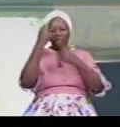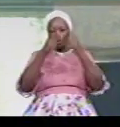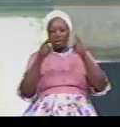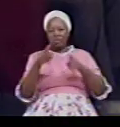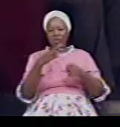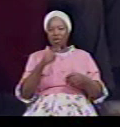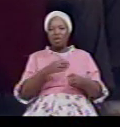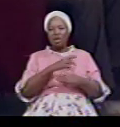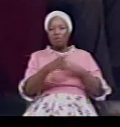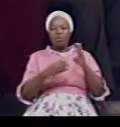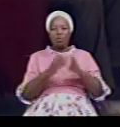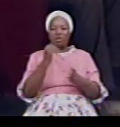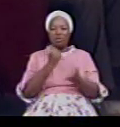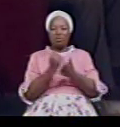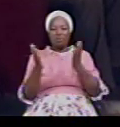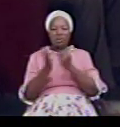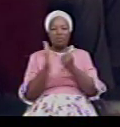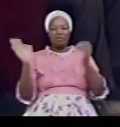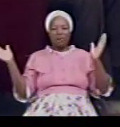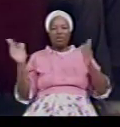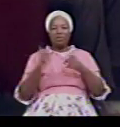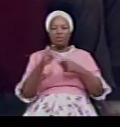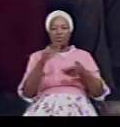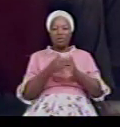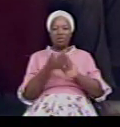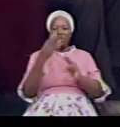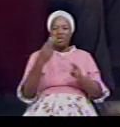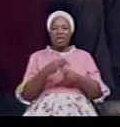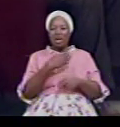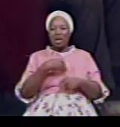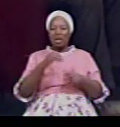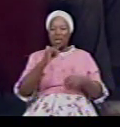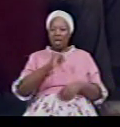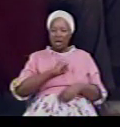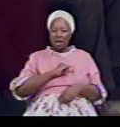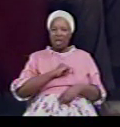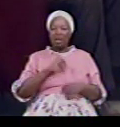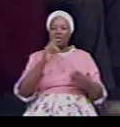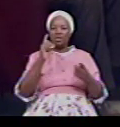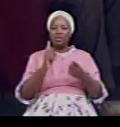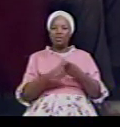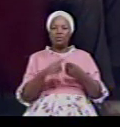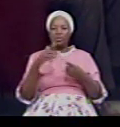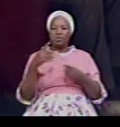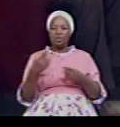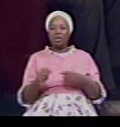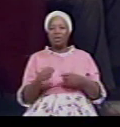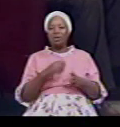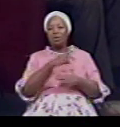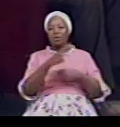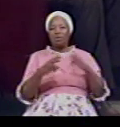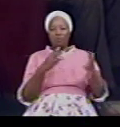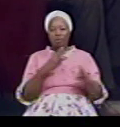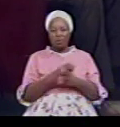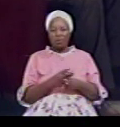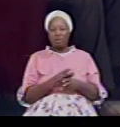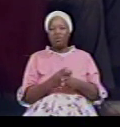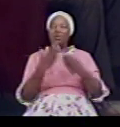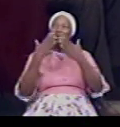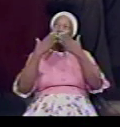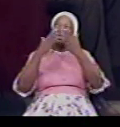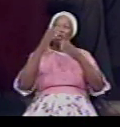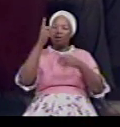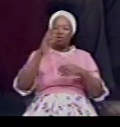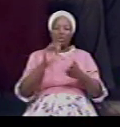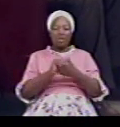crucified unto you. And I unto the world. Thank God. I have the